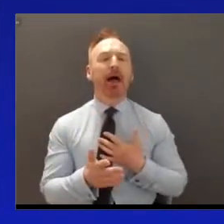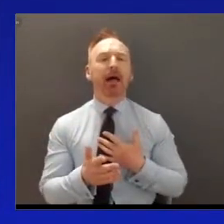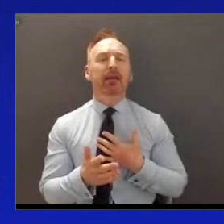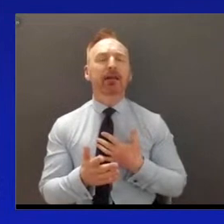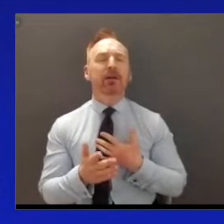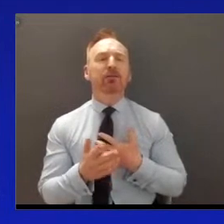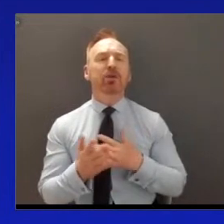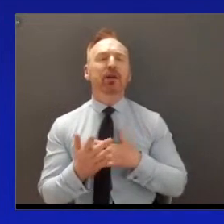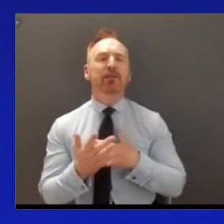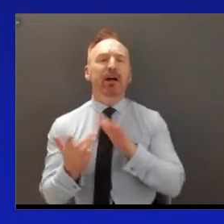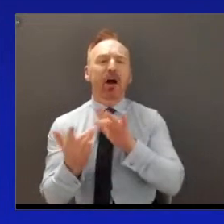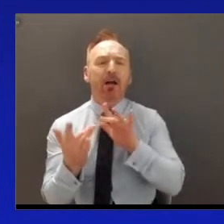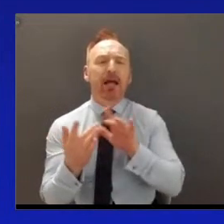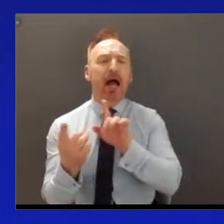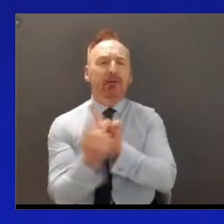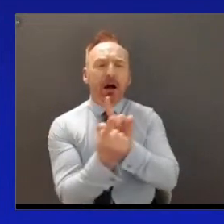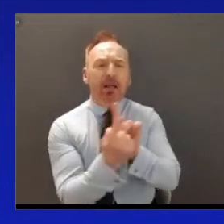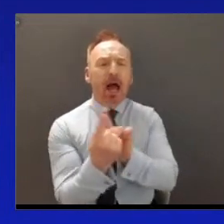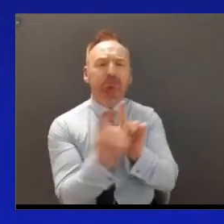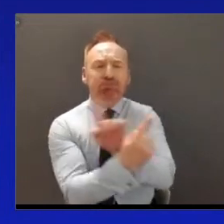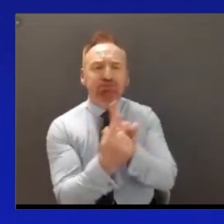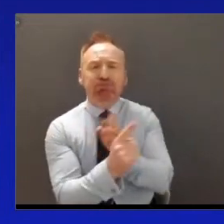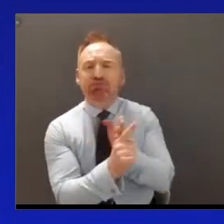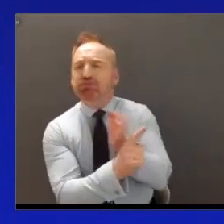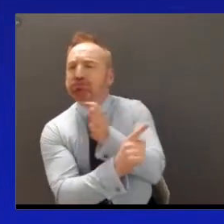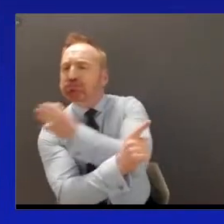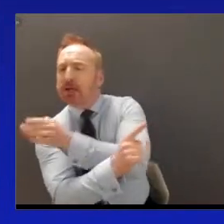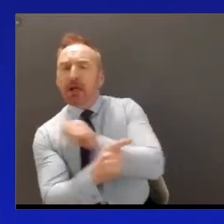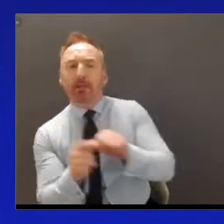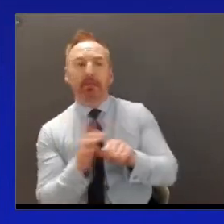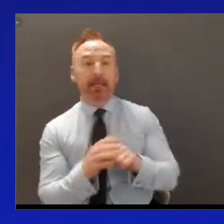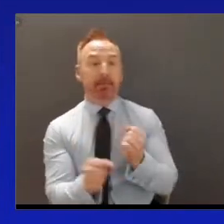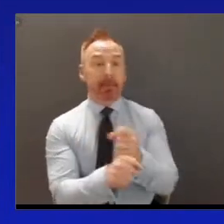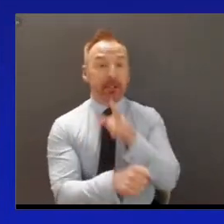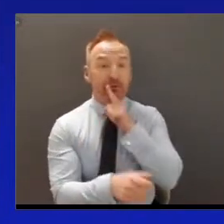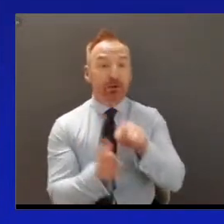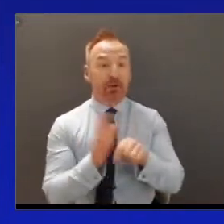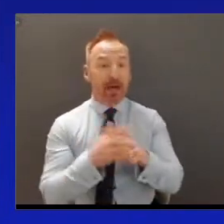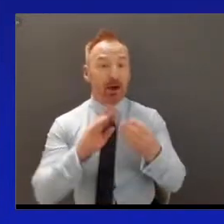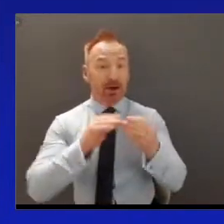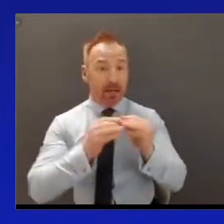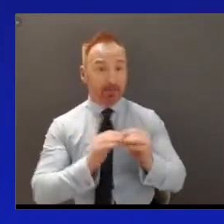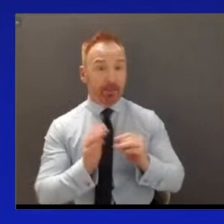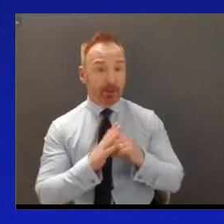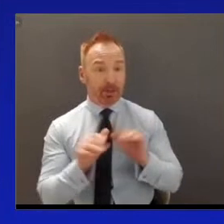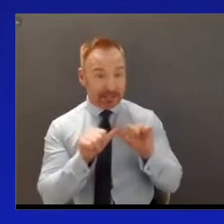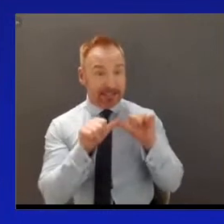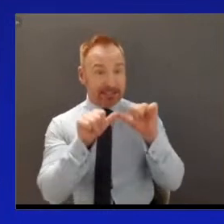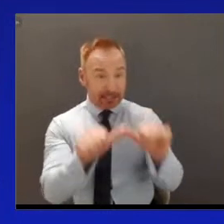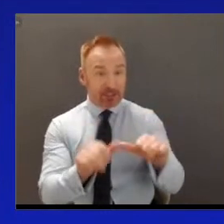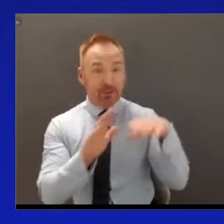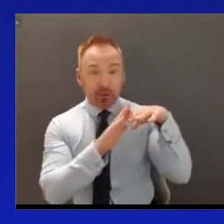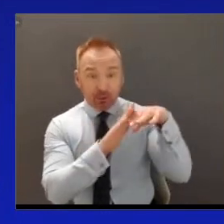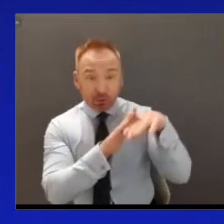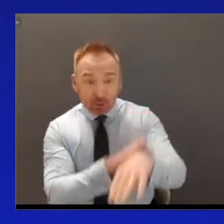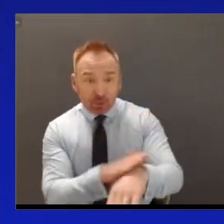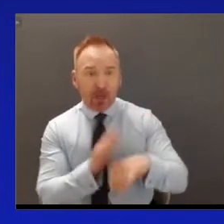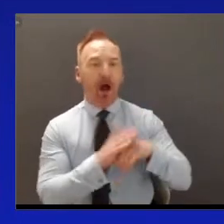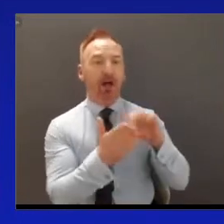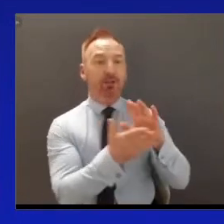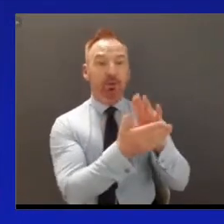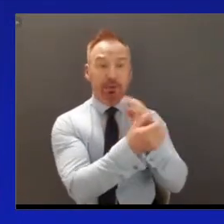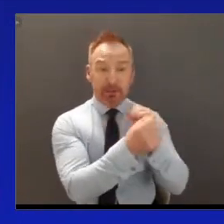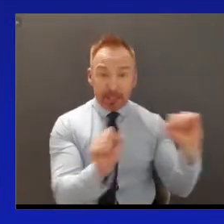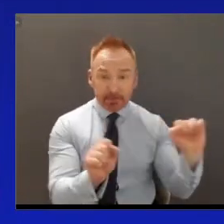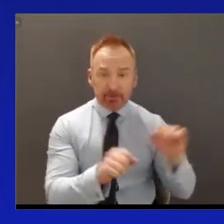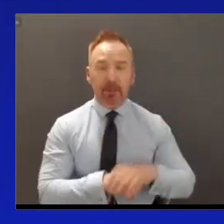key to keeping them down and making sure that our schools are safe and our businesses can open. So just wonder. Sure.